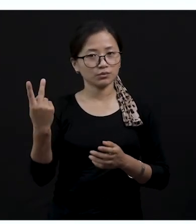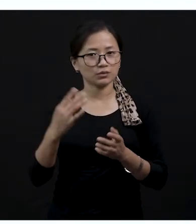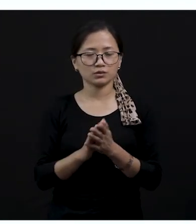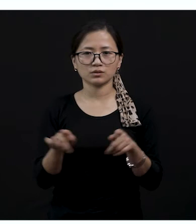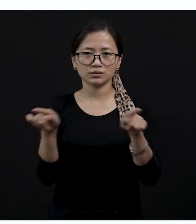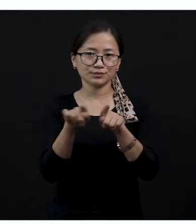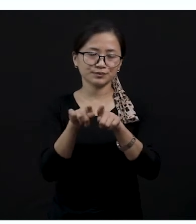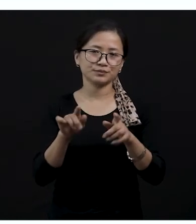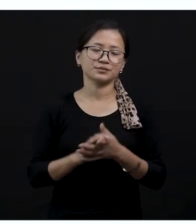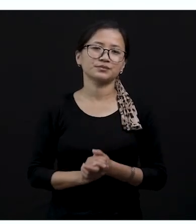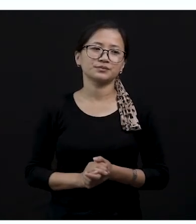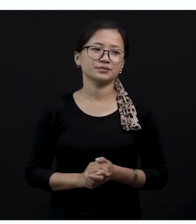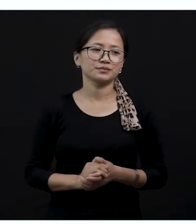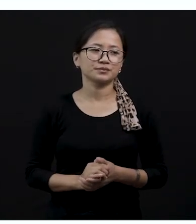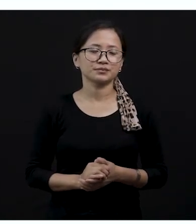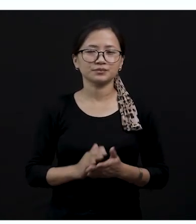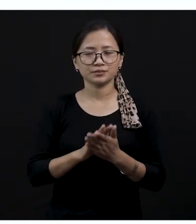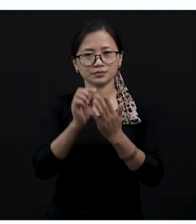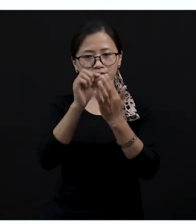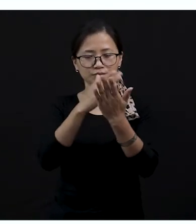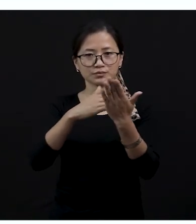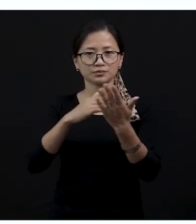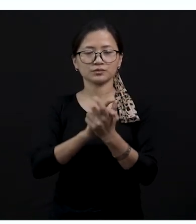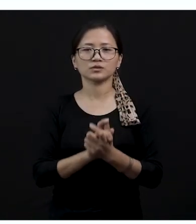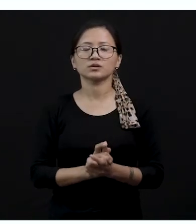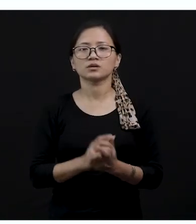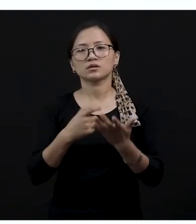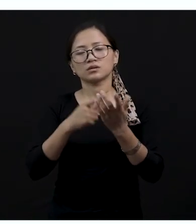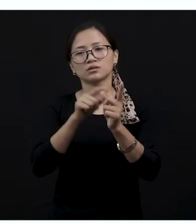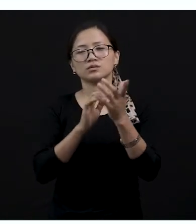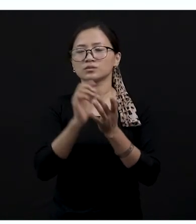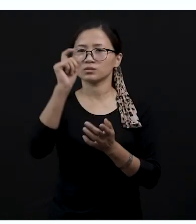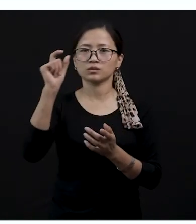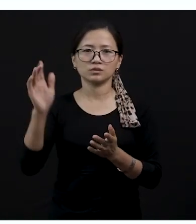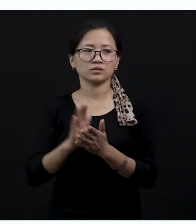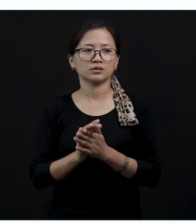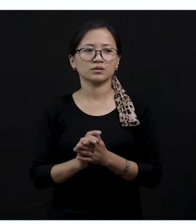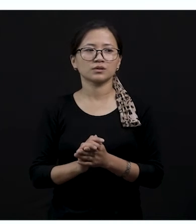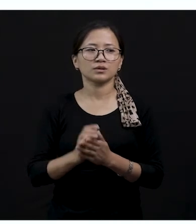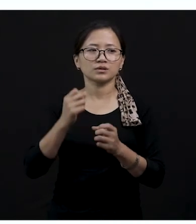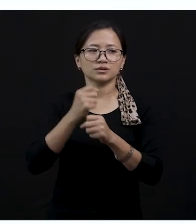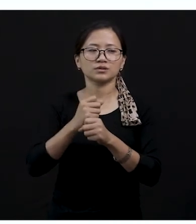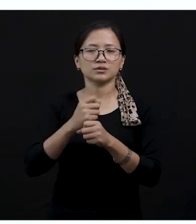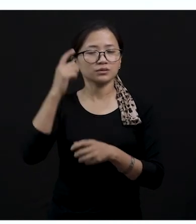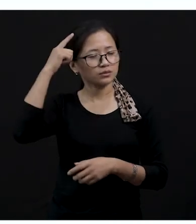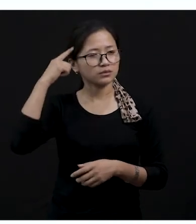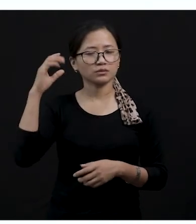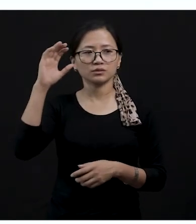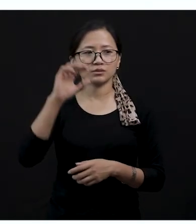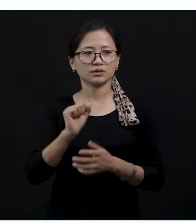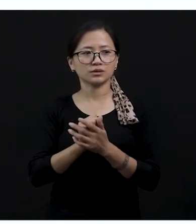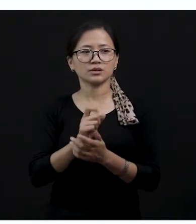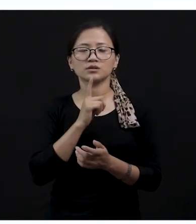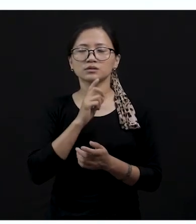are similar. So here in this paragraph, the rhyming words will be gray, say, they. Since gray